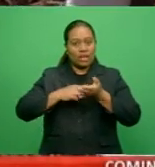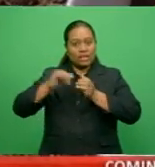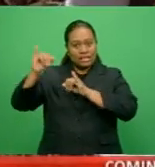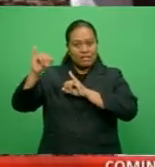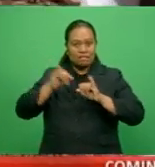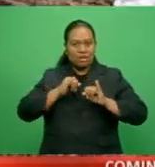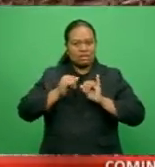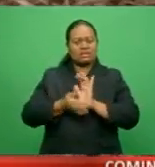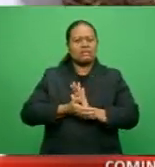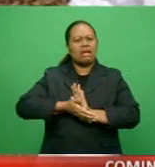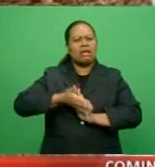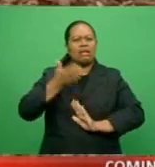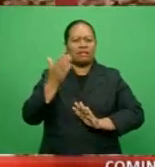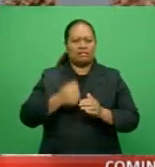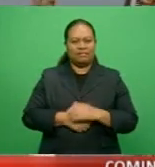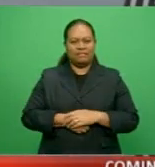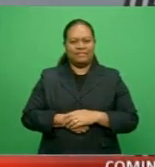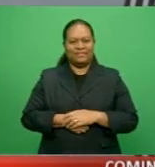stats high.